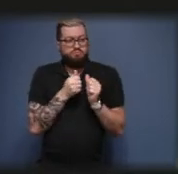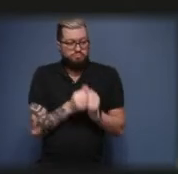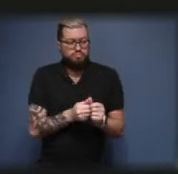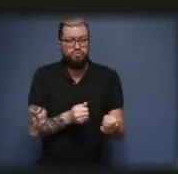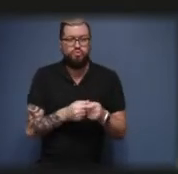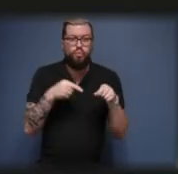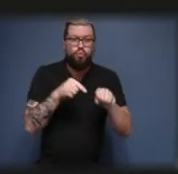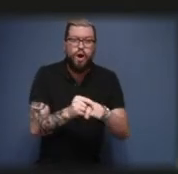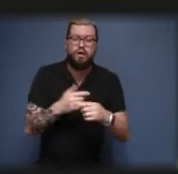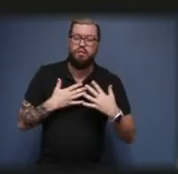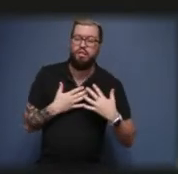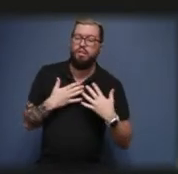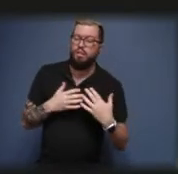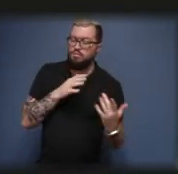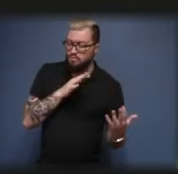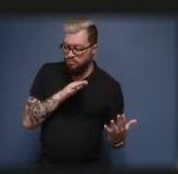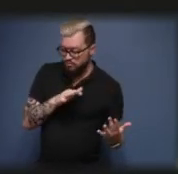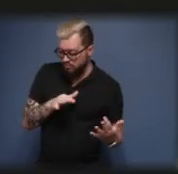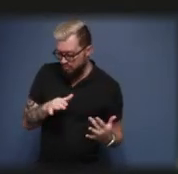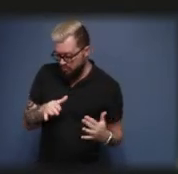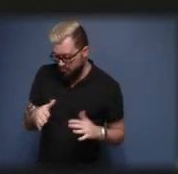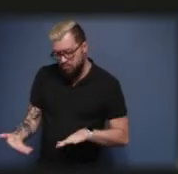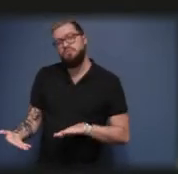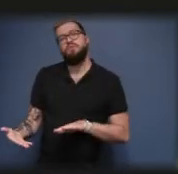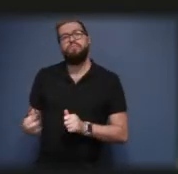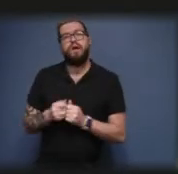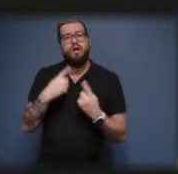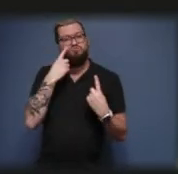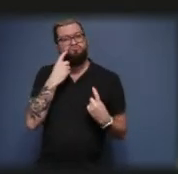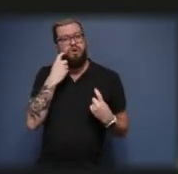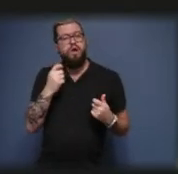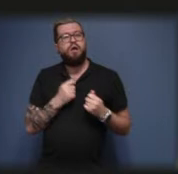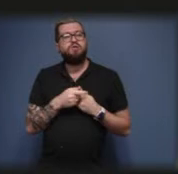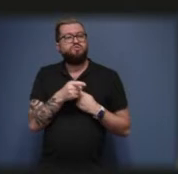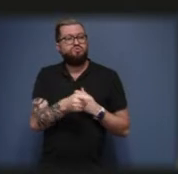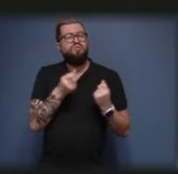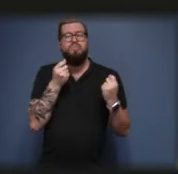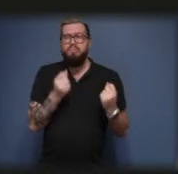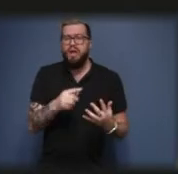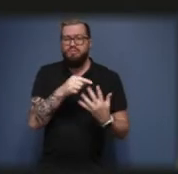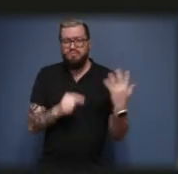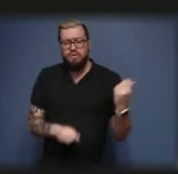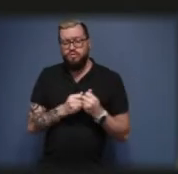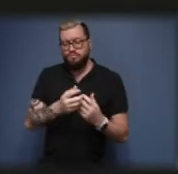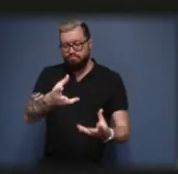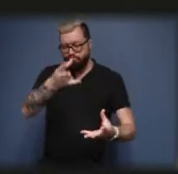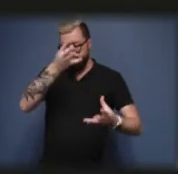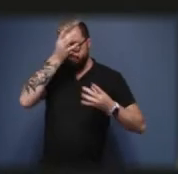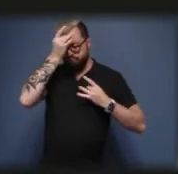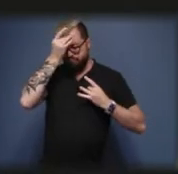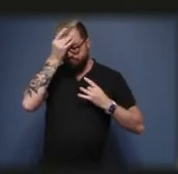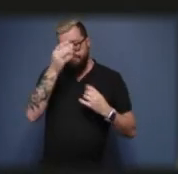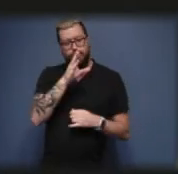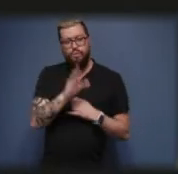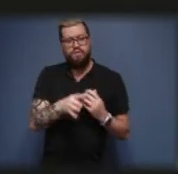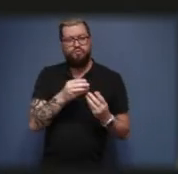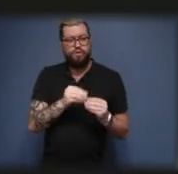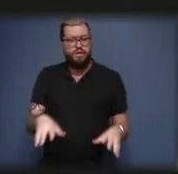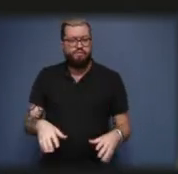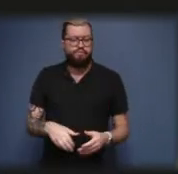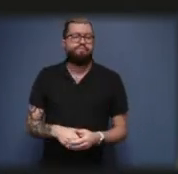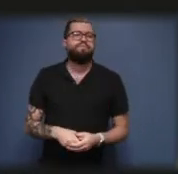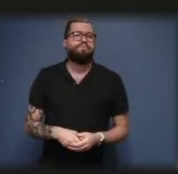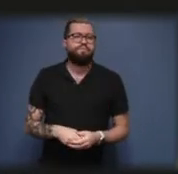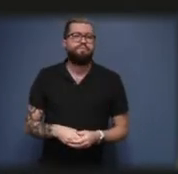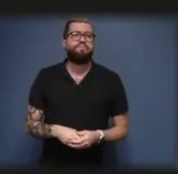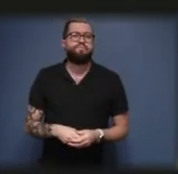last breaths. I cried. You and many others lived on in my thoughts and will never leave. And then there